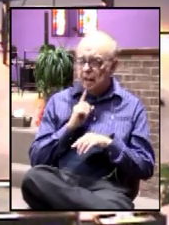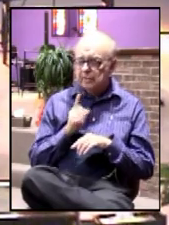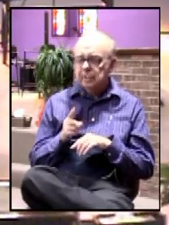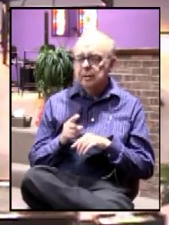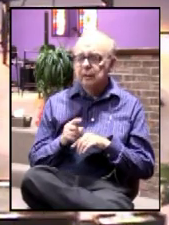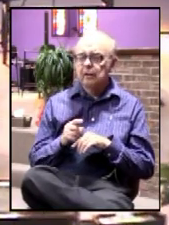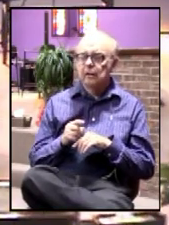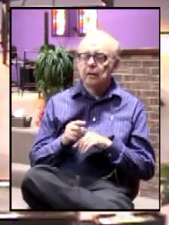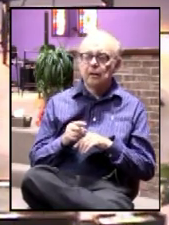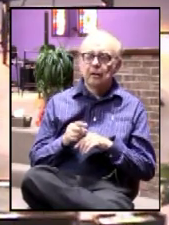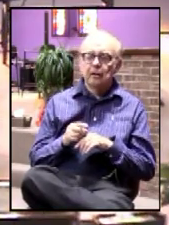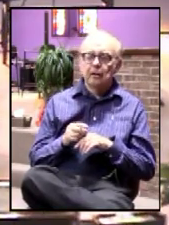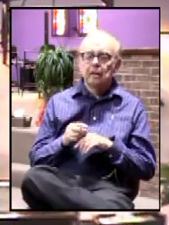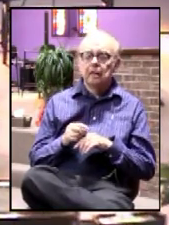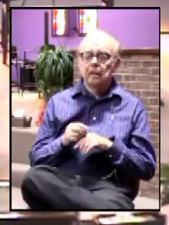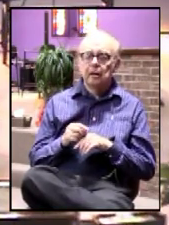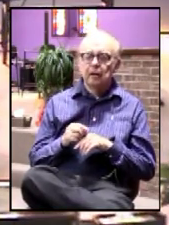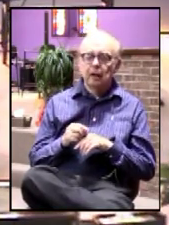honestly.